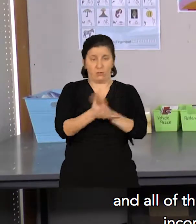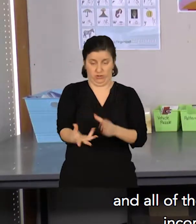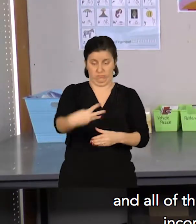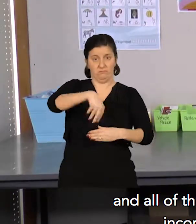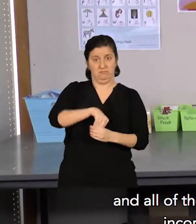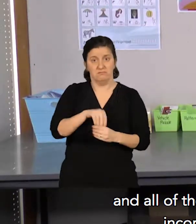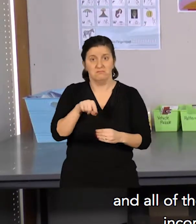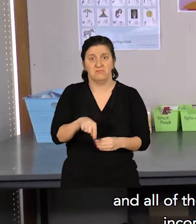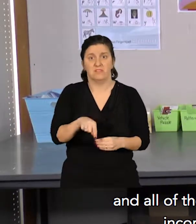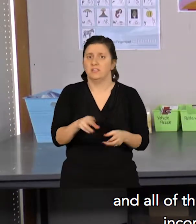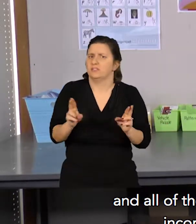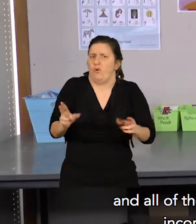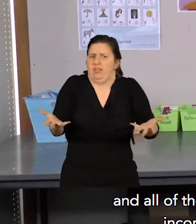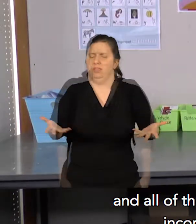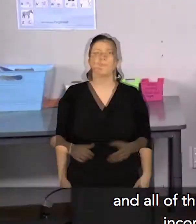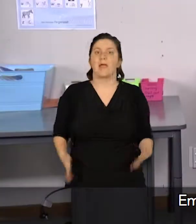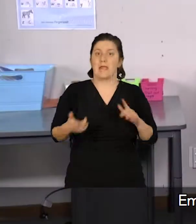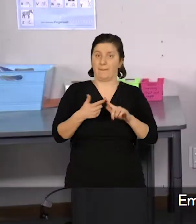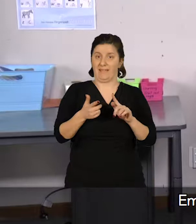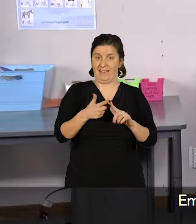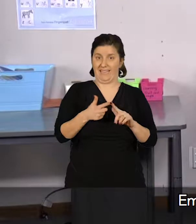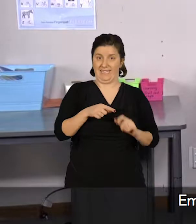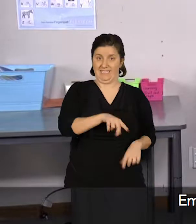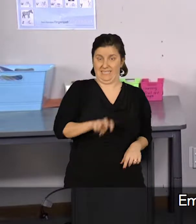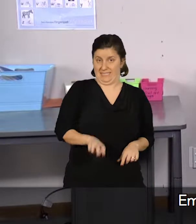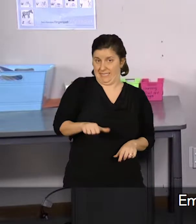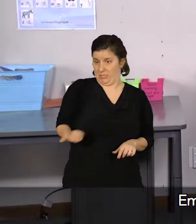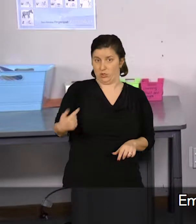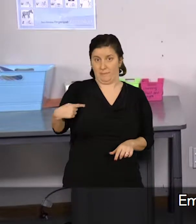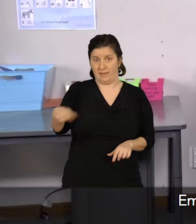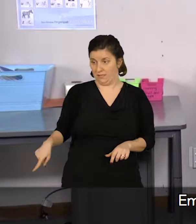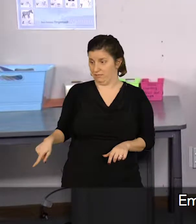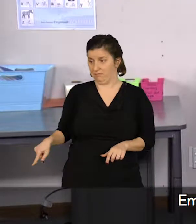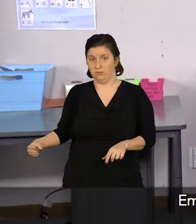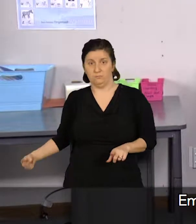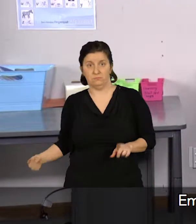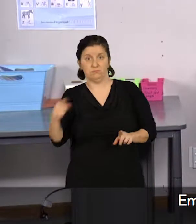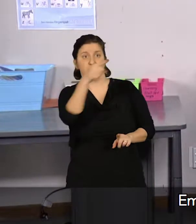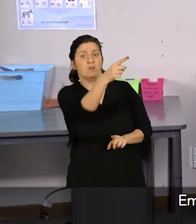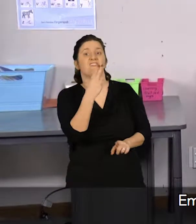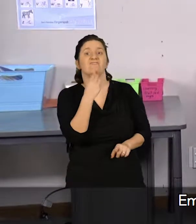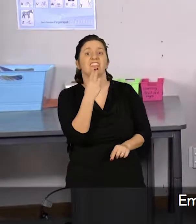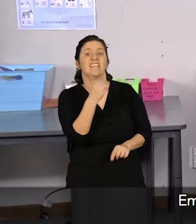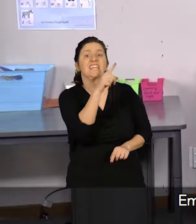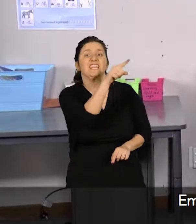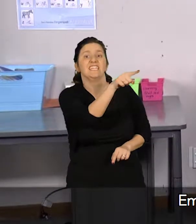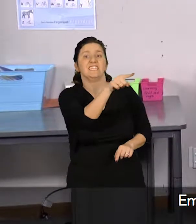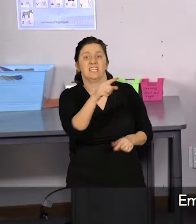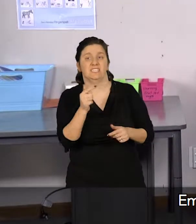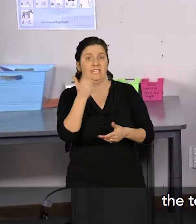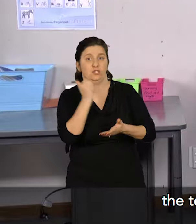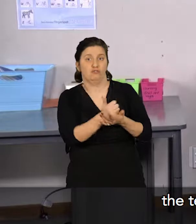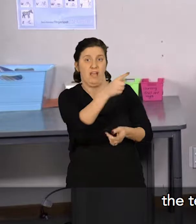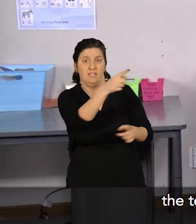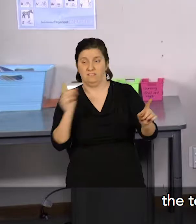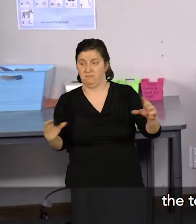be incorporated quite naturally into all of that. Emily was sitting down next to me but conversing to